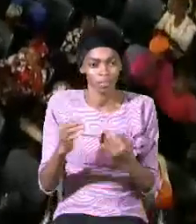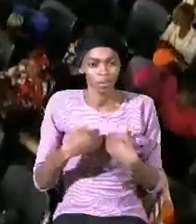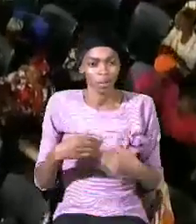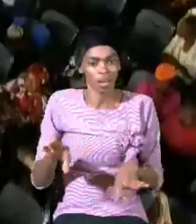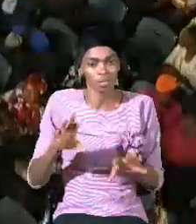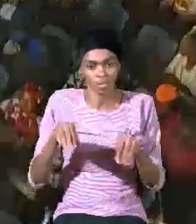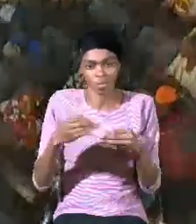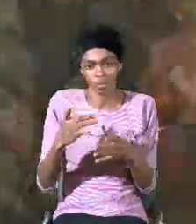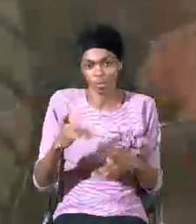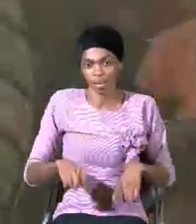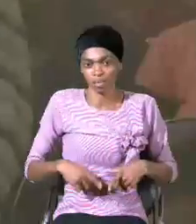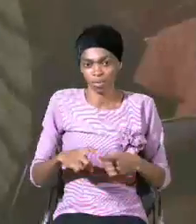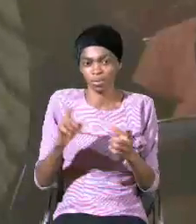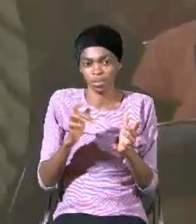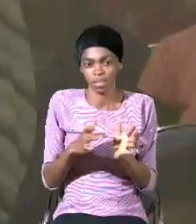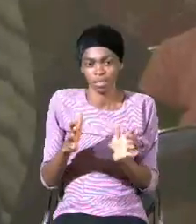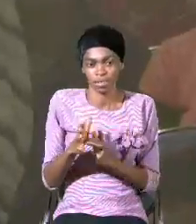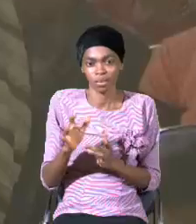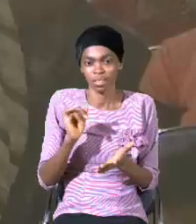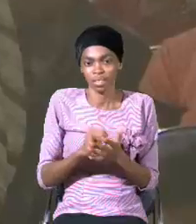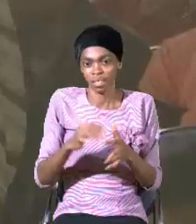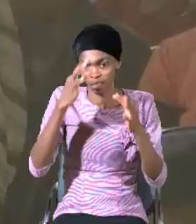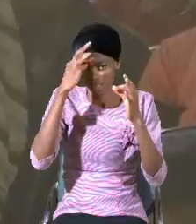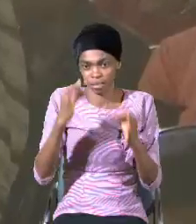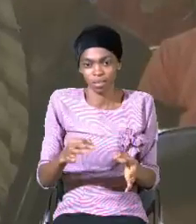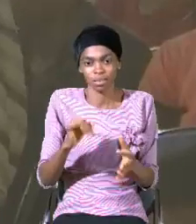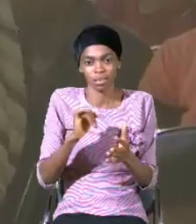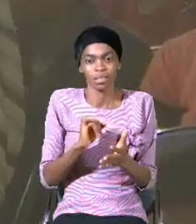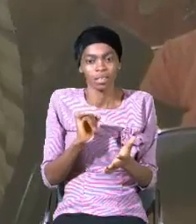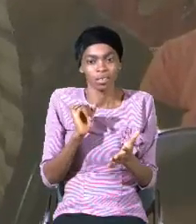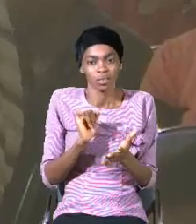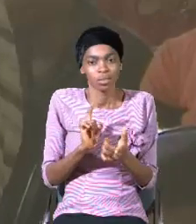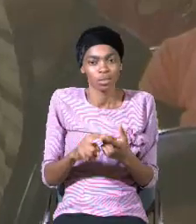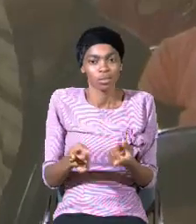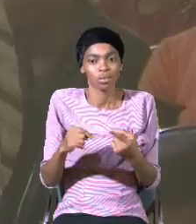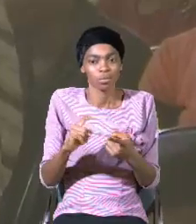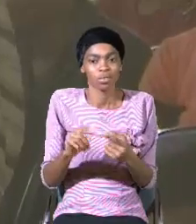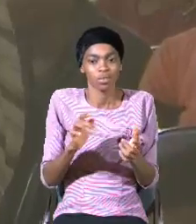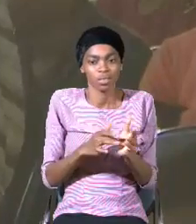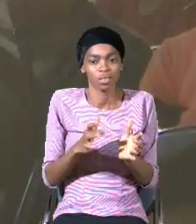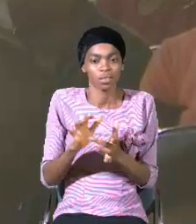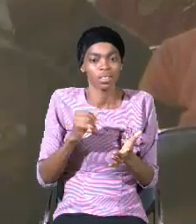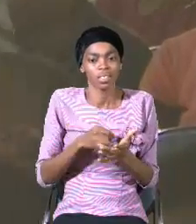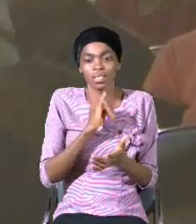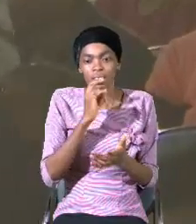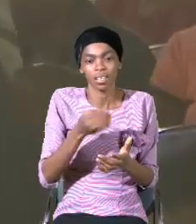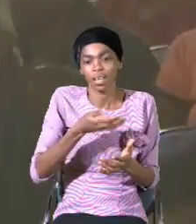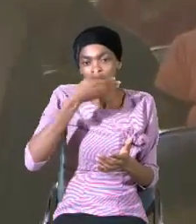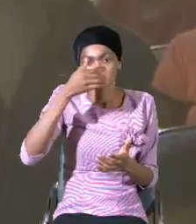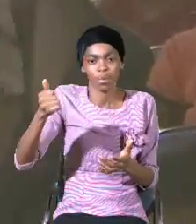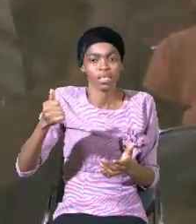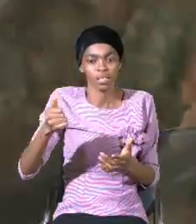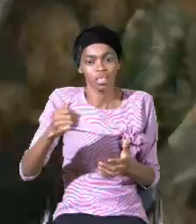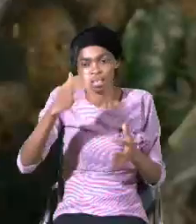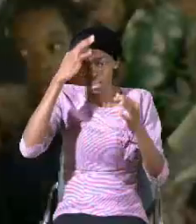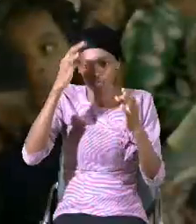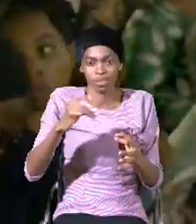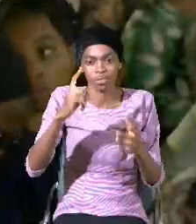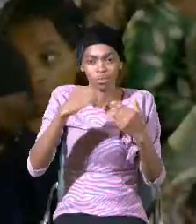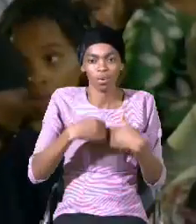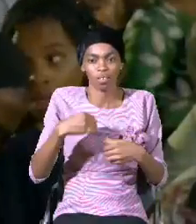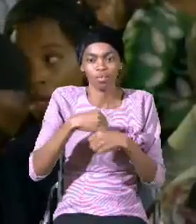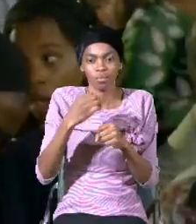Decision today, that decision to come to Jesus is the best decision you would ever make. The counselors are around